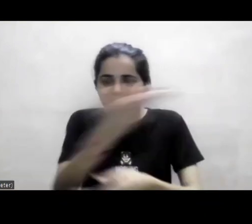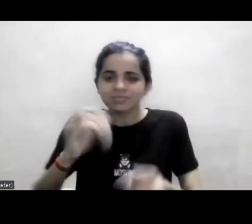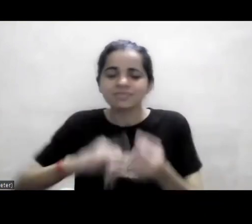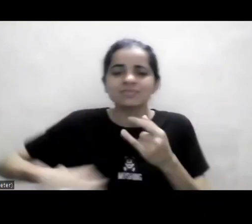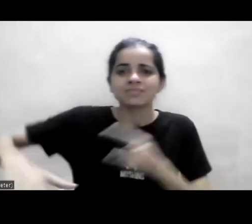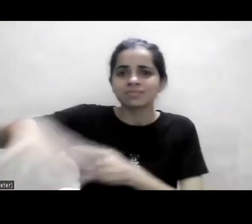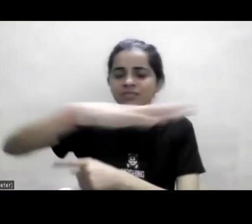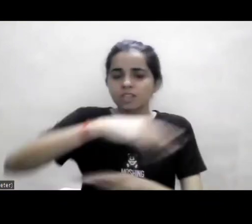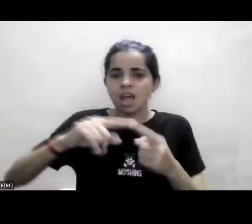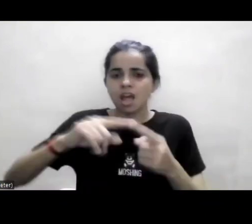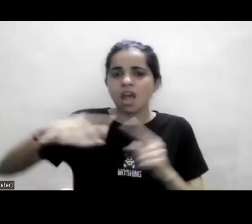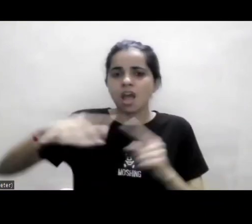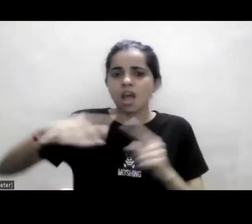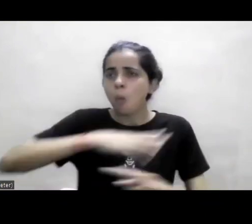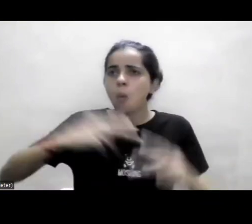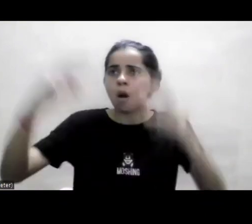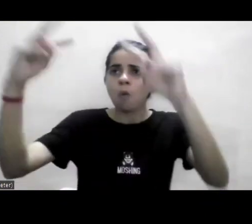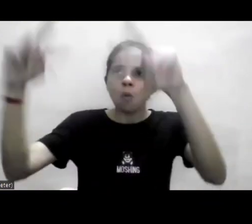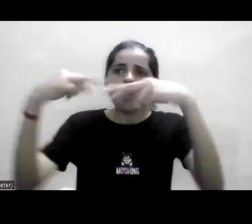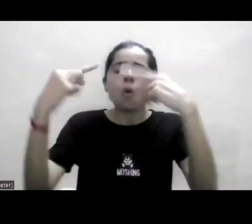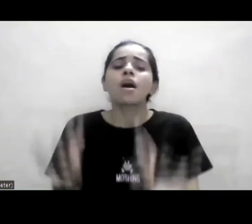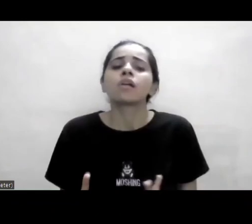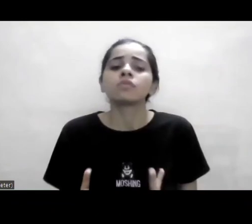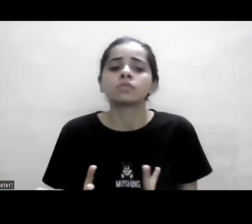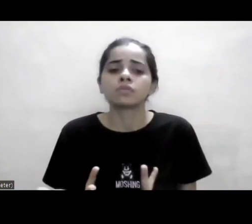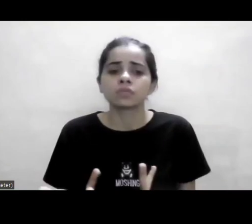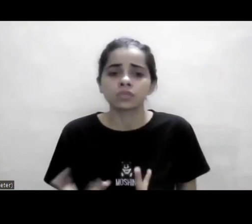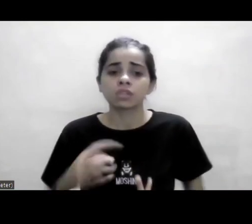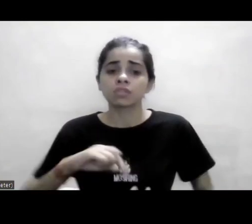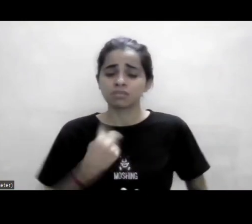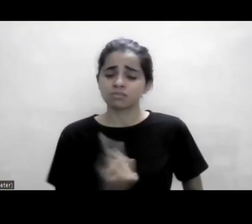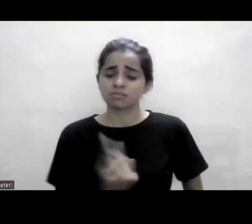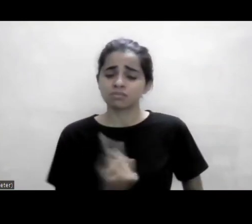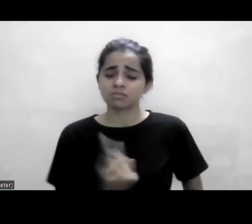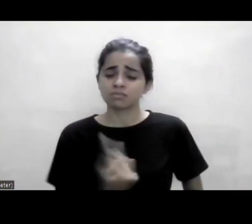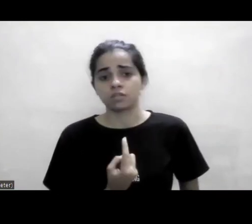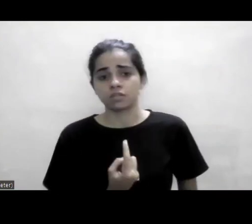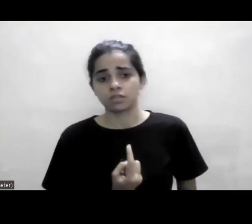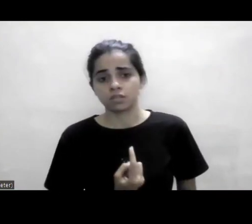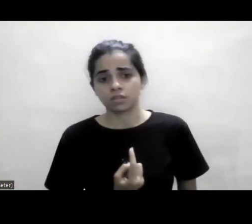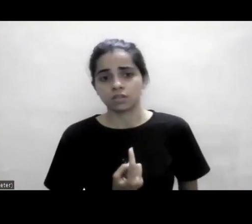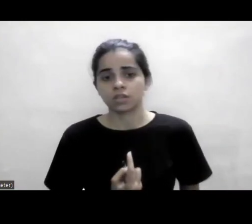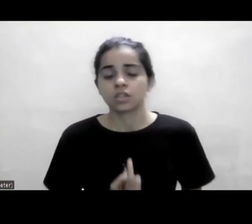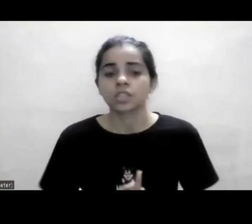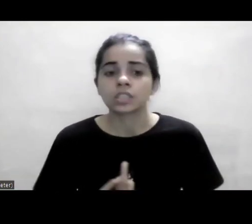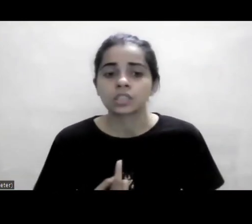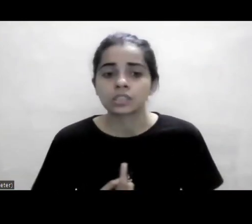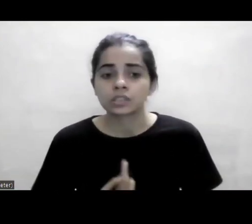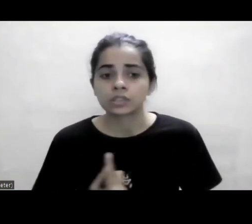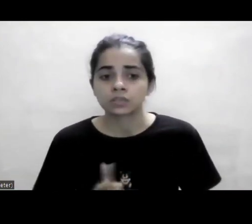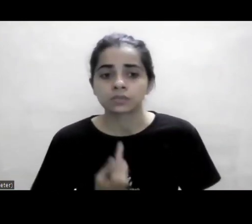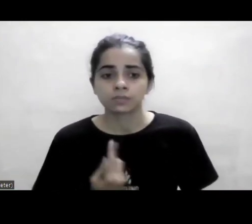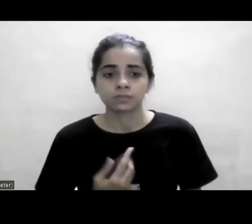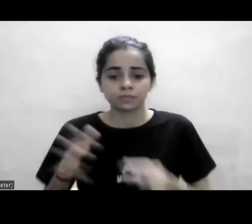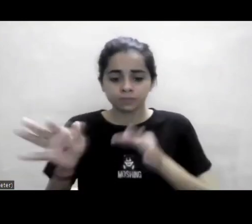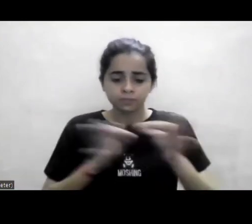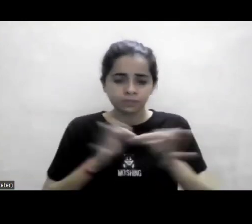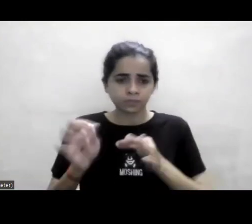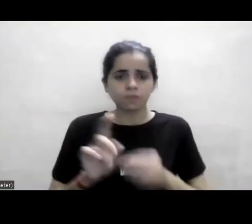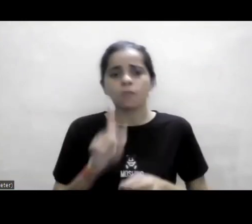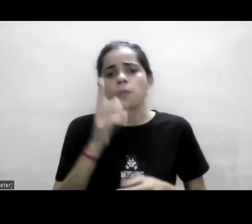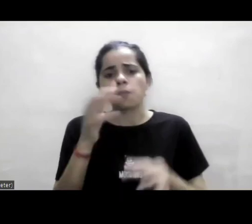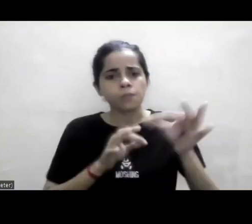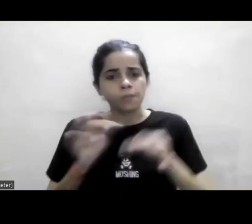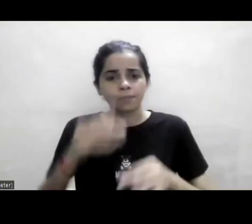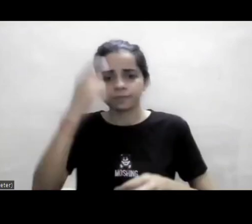idea of looked atness leading to that kind of loneliness, I think it's a, one can explore, you know,